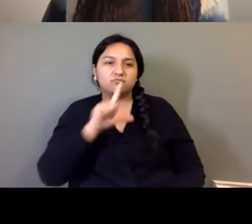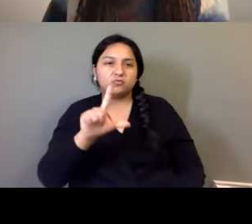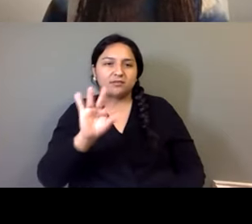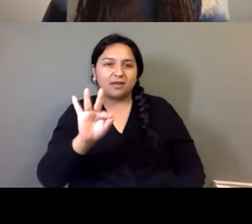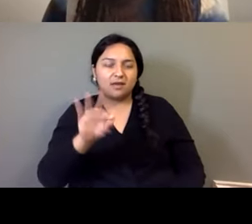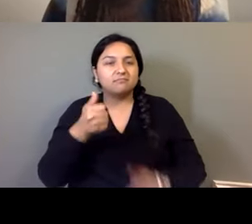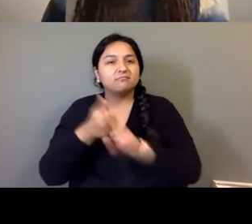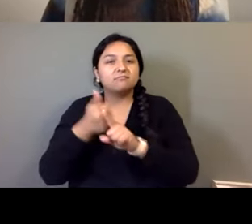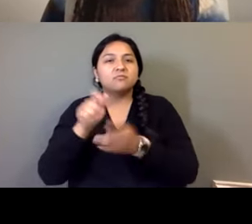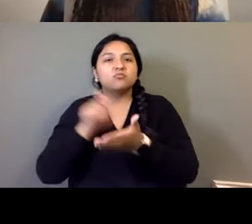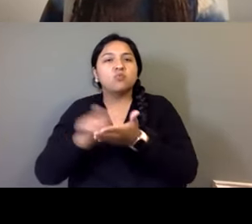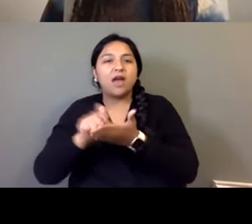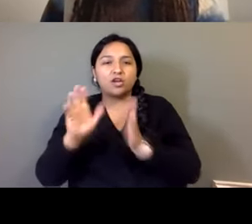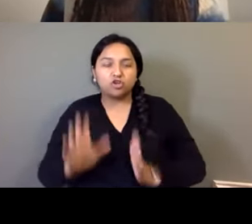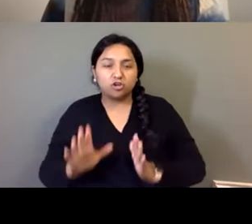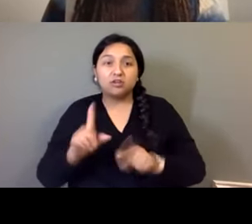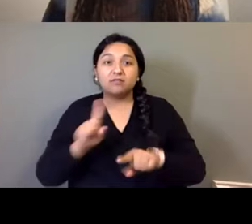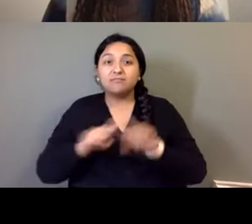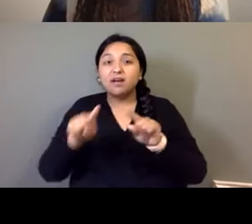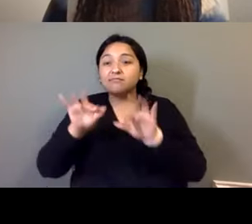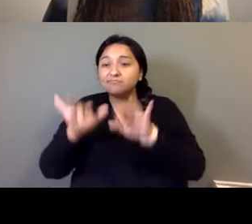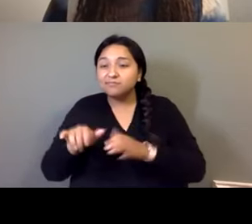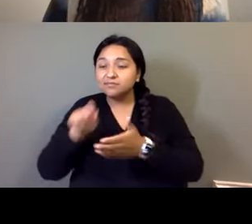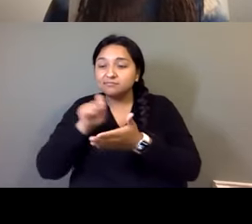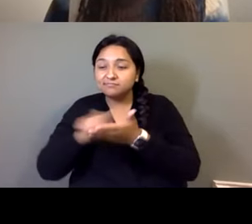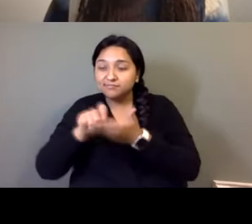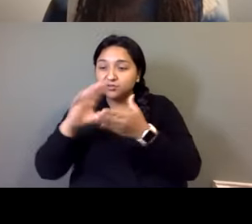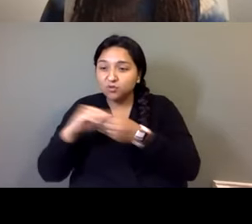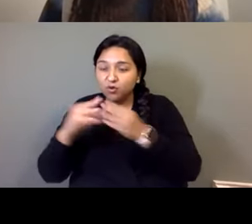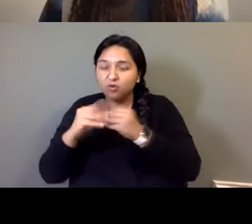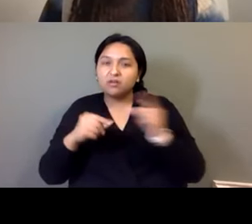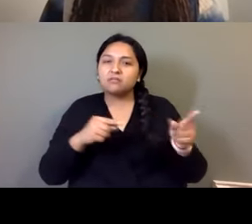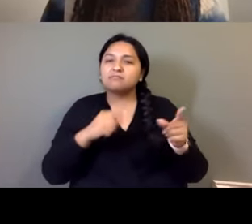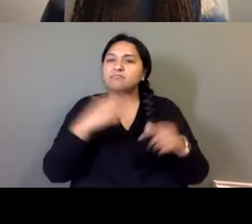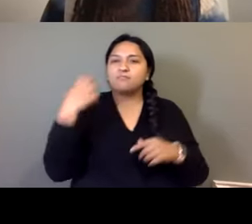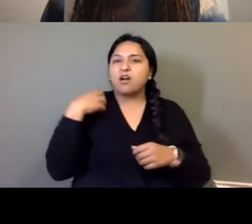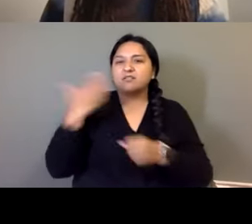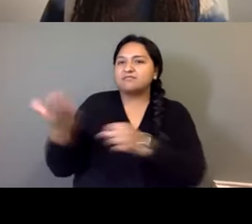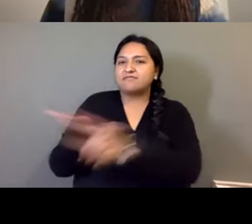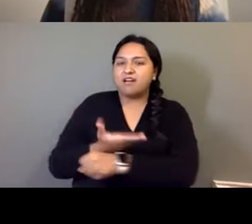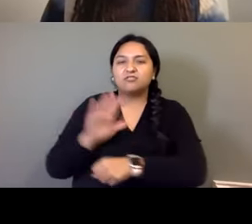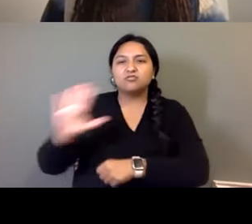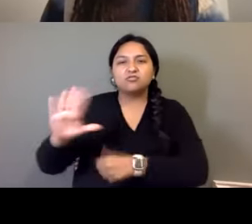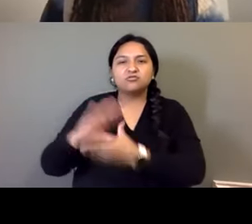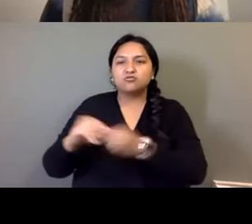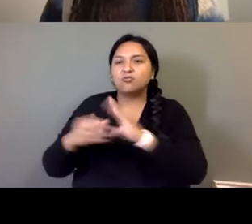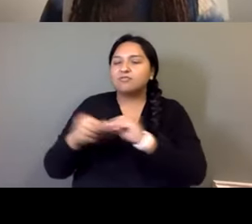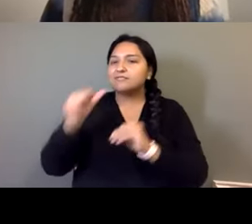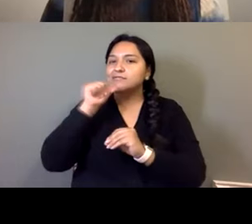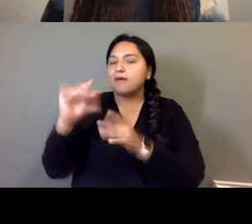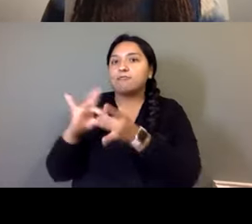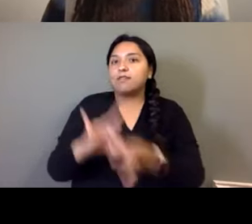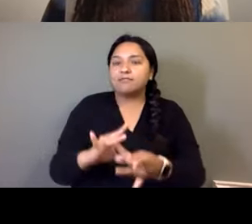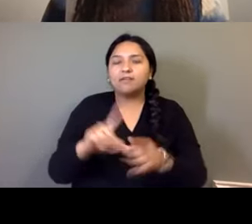story, she gets fired because her boss said that her story is no longer relevant. She still believes in the story that she